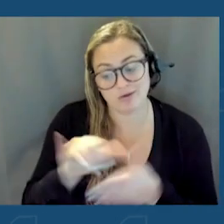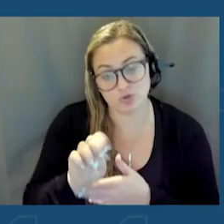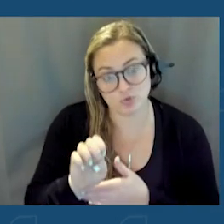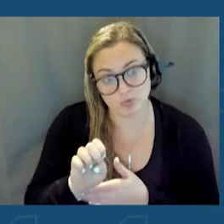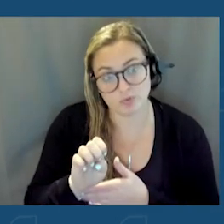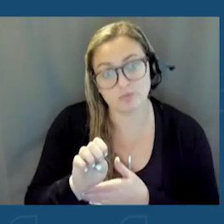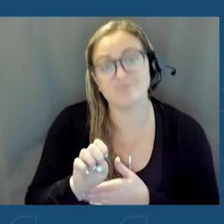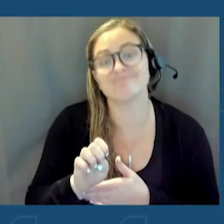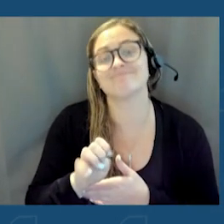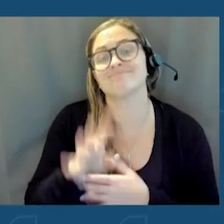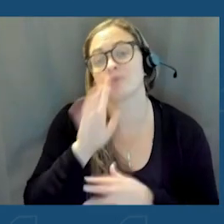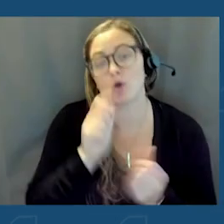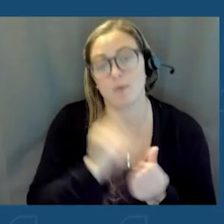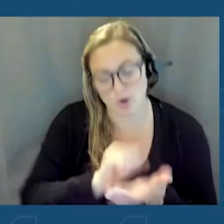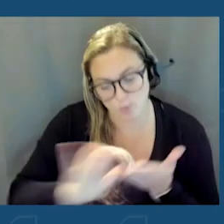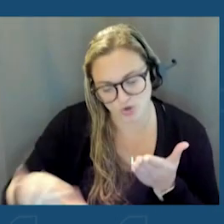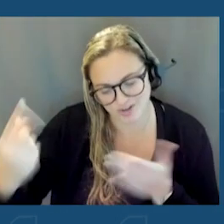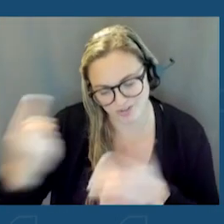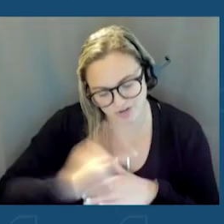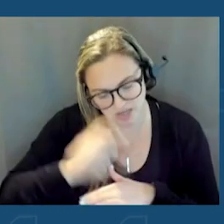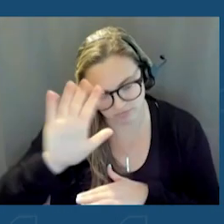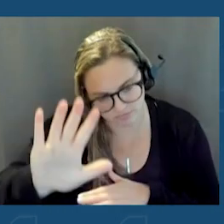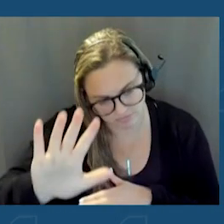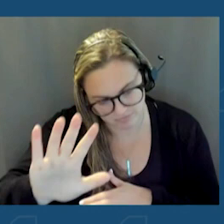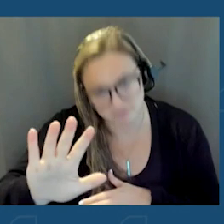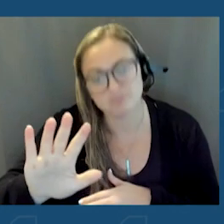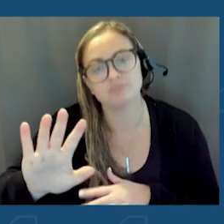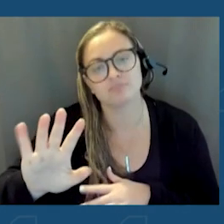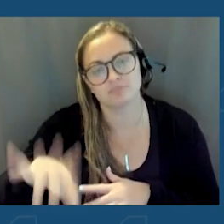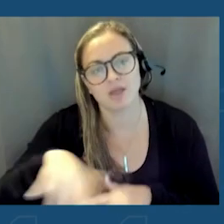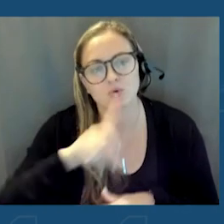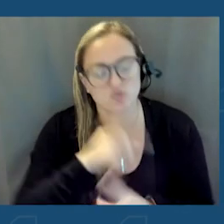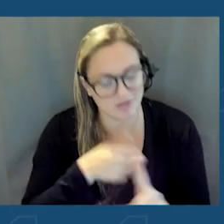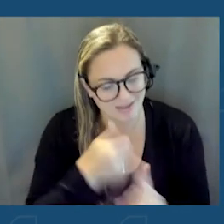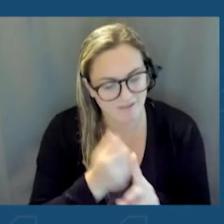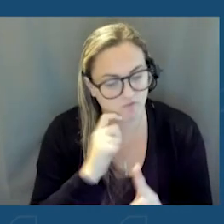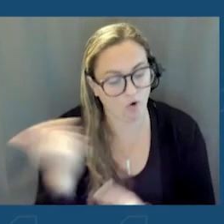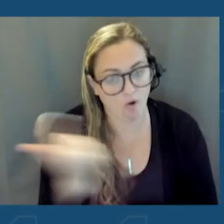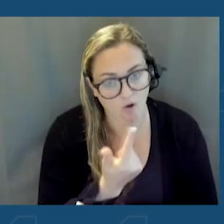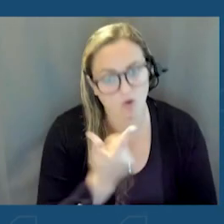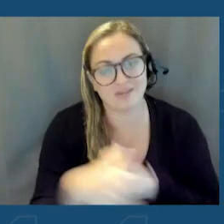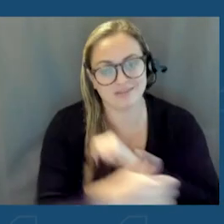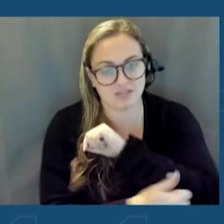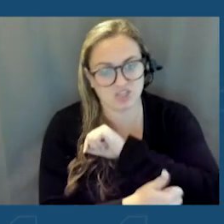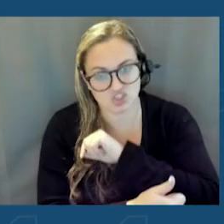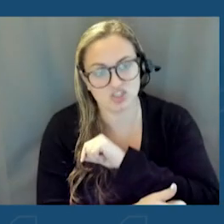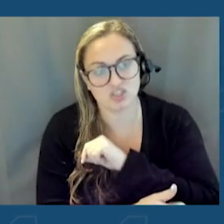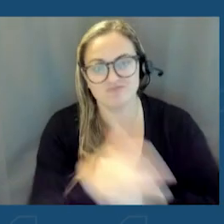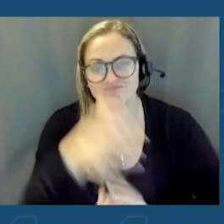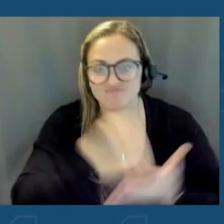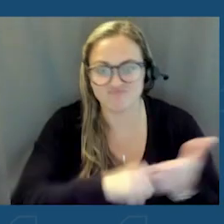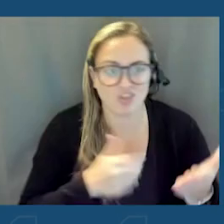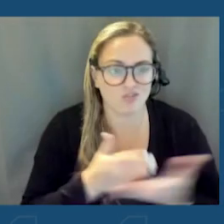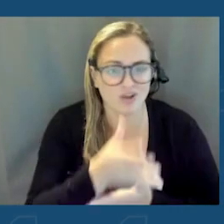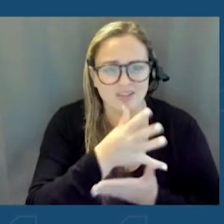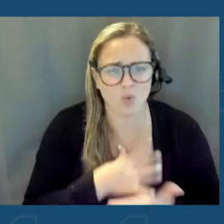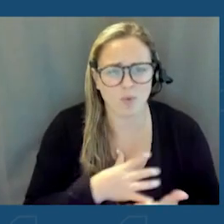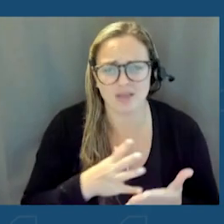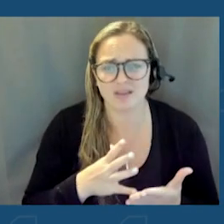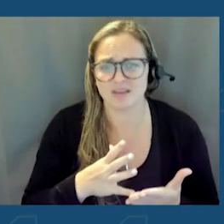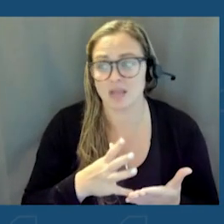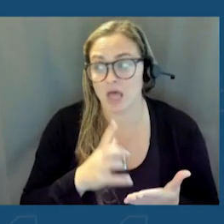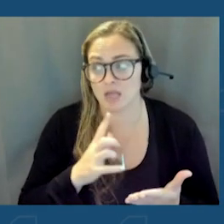talk about abortion another day, because that was a real hit to all of us in this country, stripping away rights that women had taken for